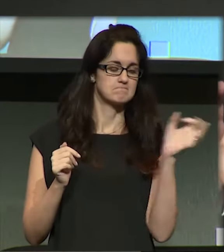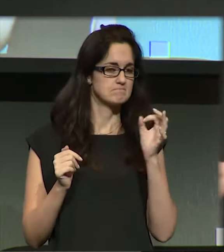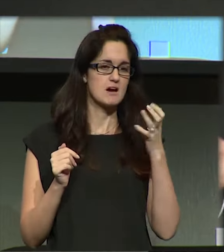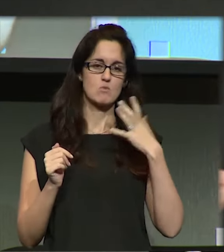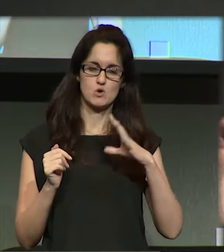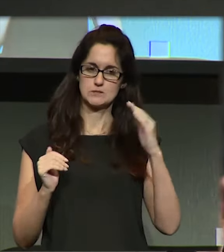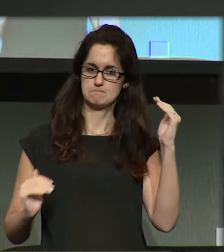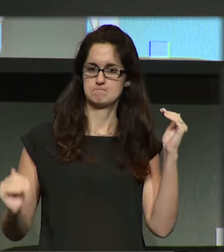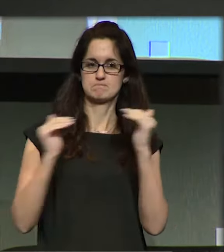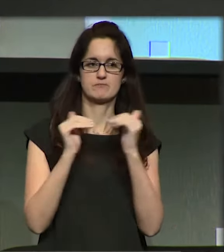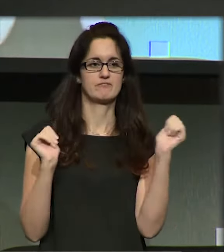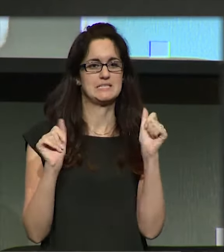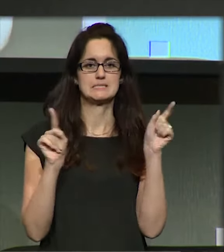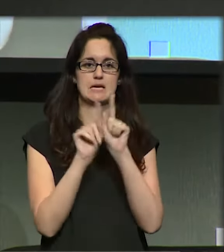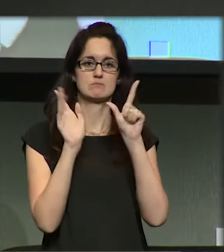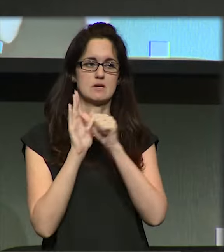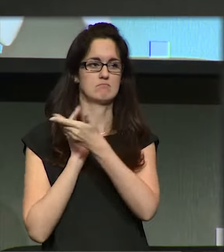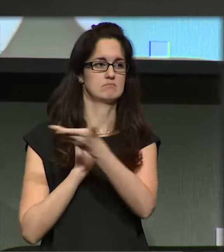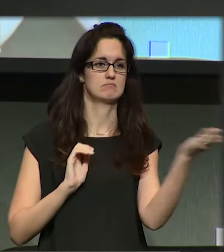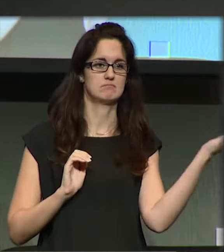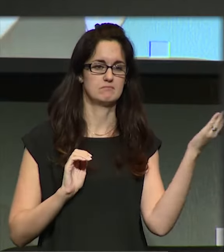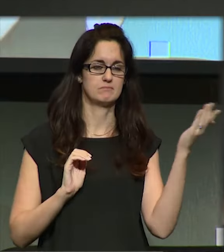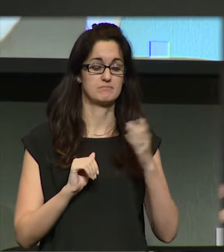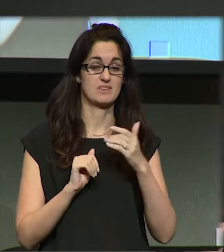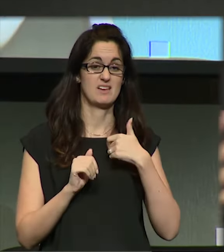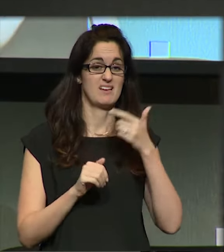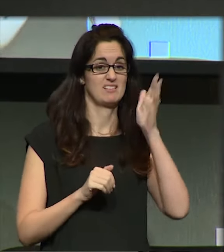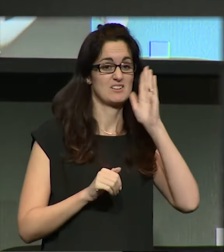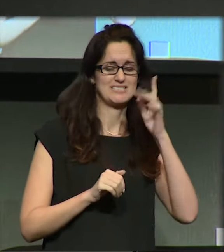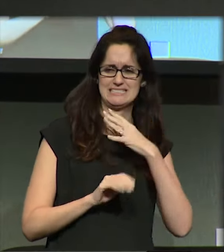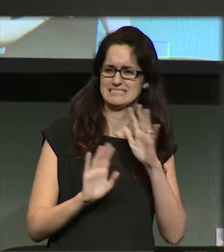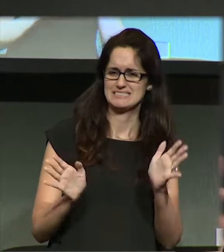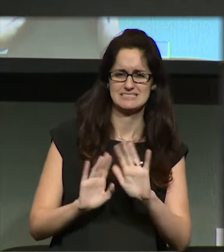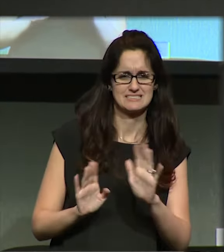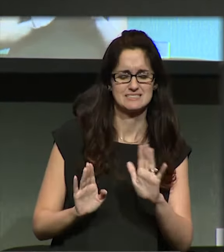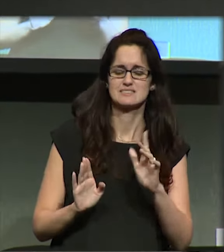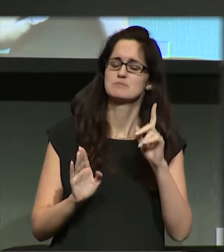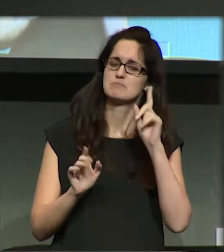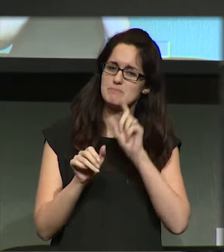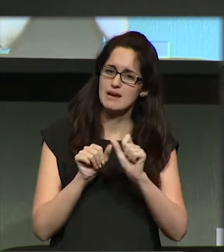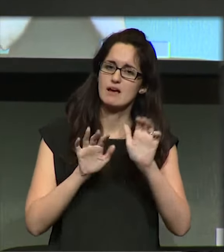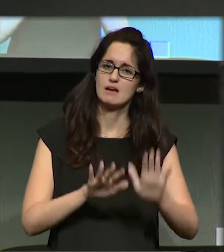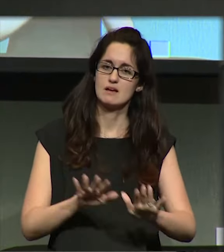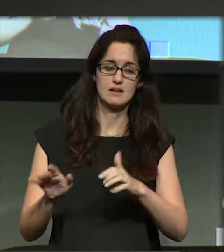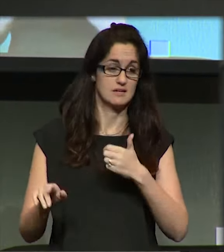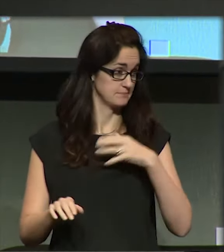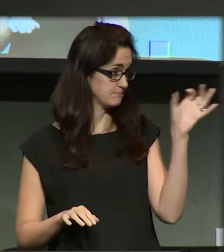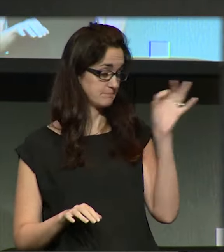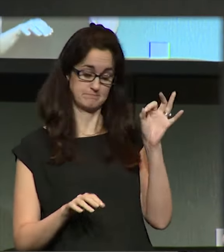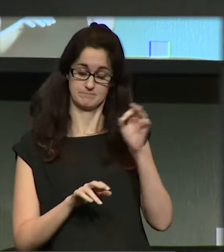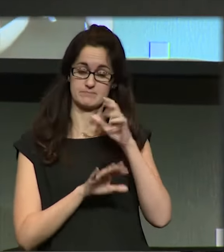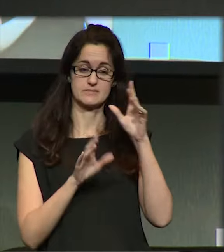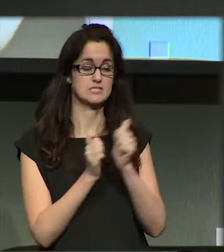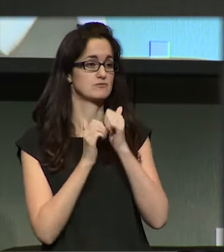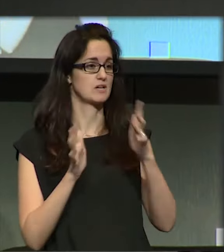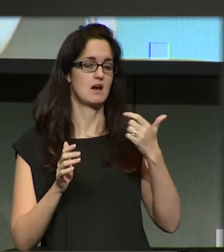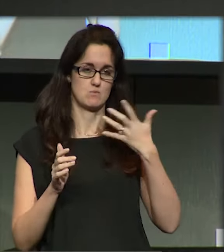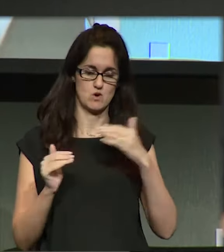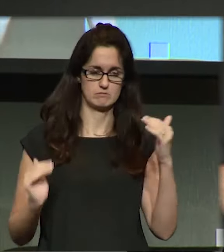should just build an academic career. I said, no, I want to finish this in the same way as everybody else. And so what that meant was, for the last